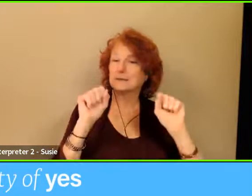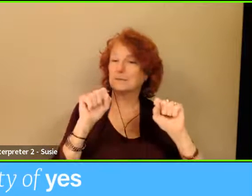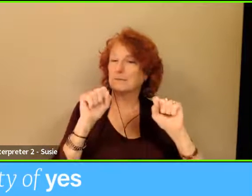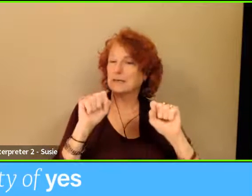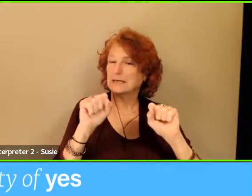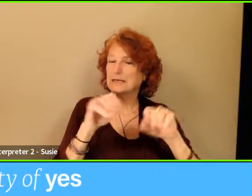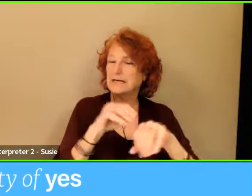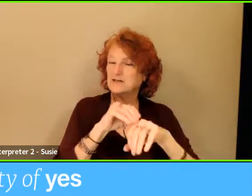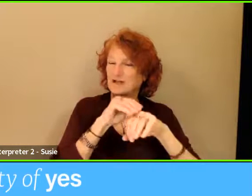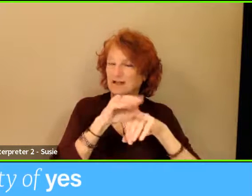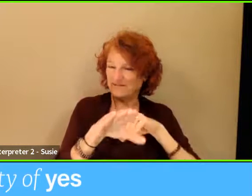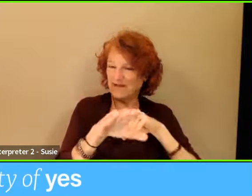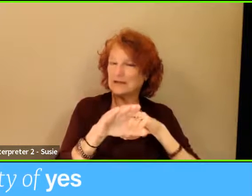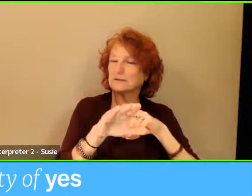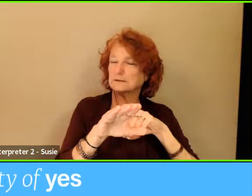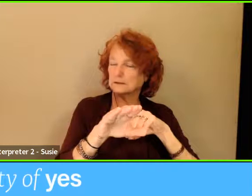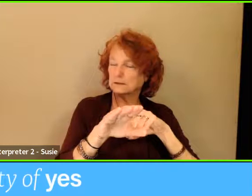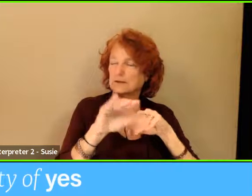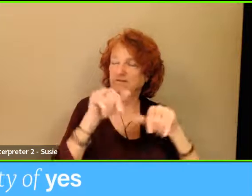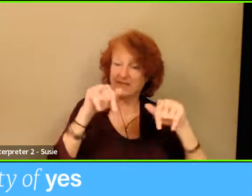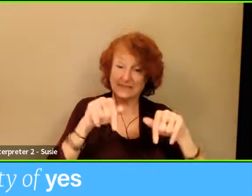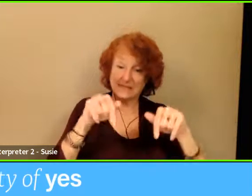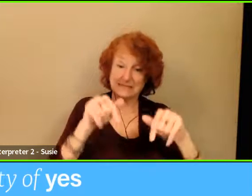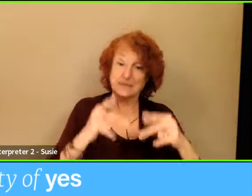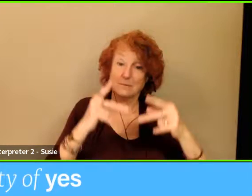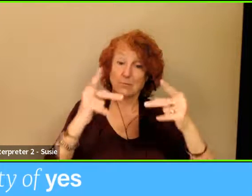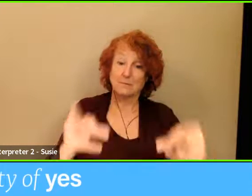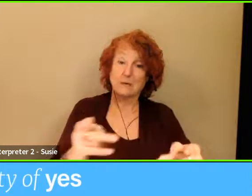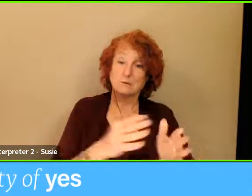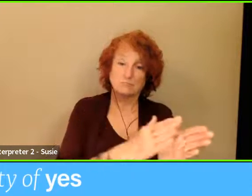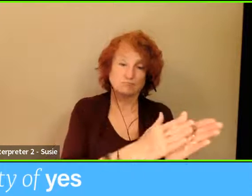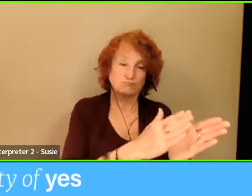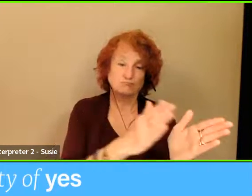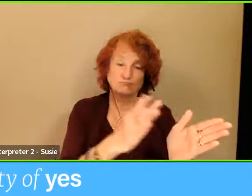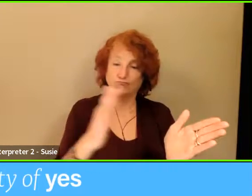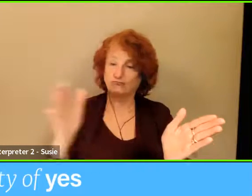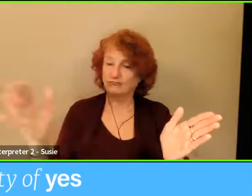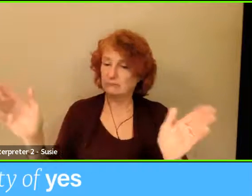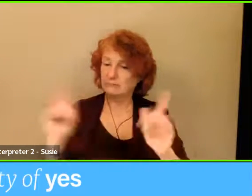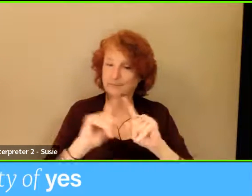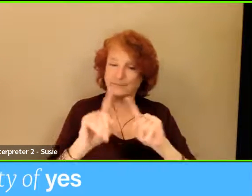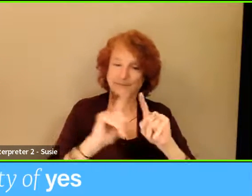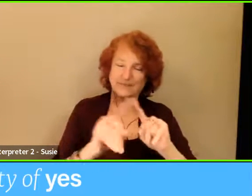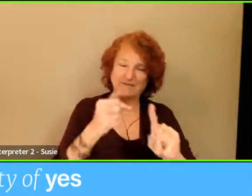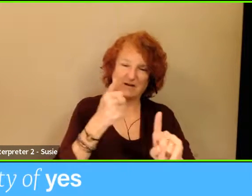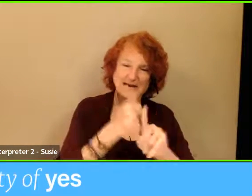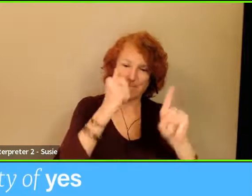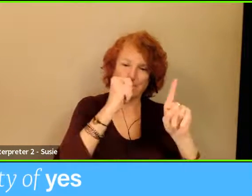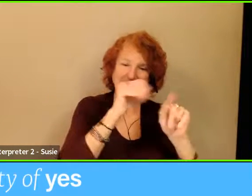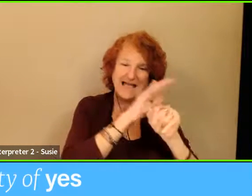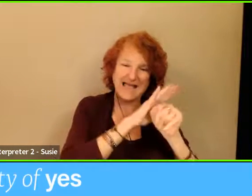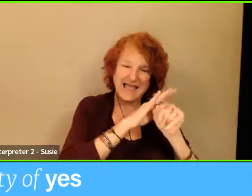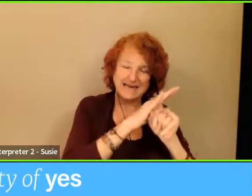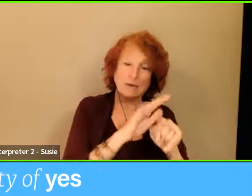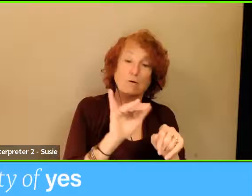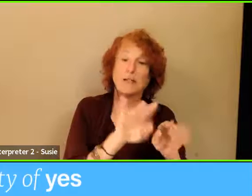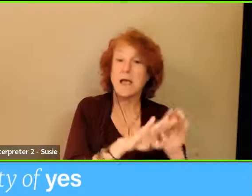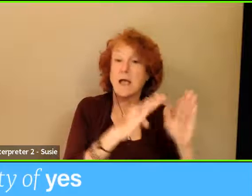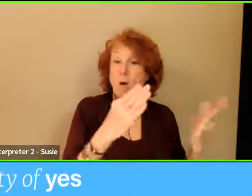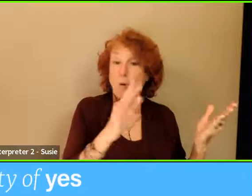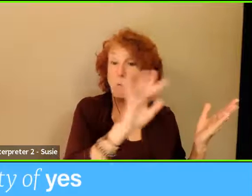effects of this proposal across a range of impact categories, everything from open space to water and